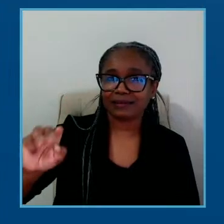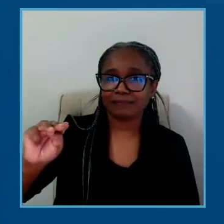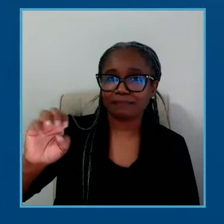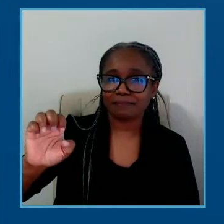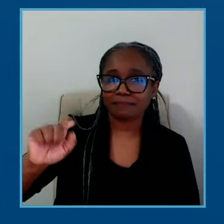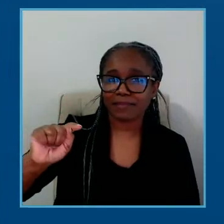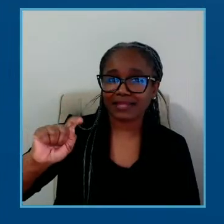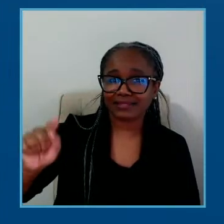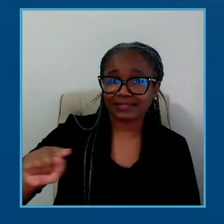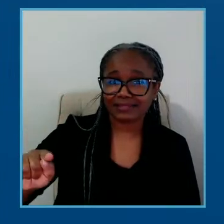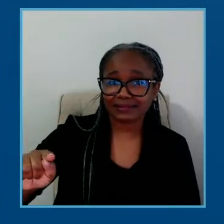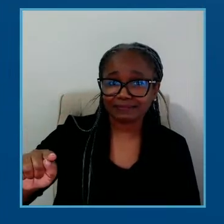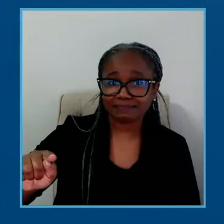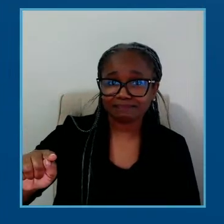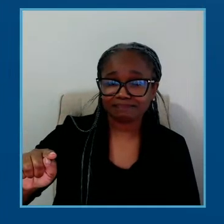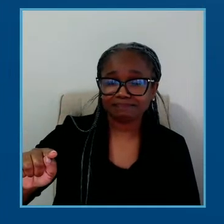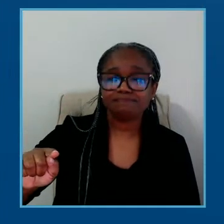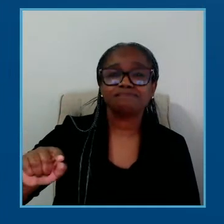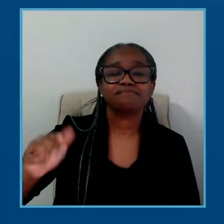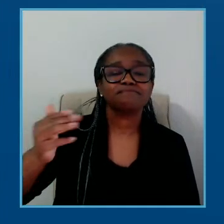Ms. Maxwell.